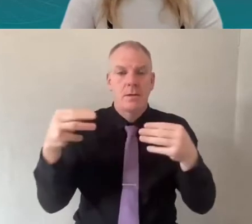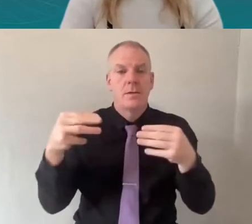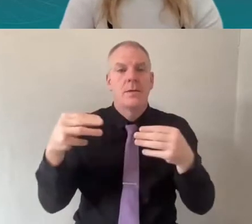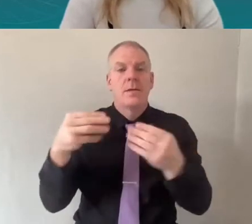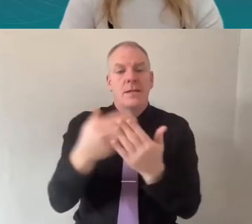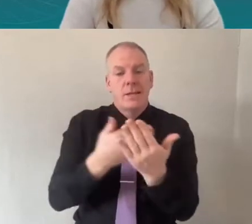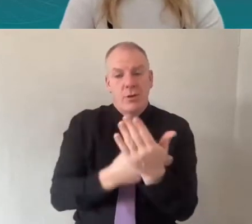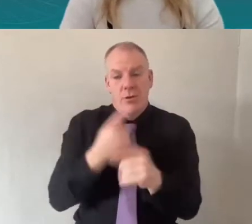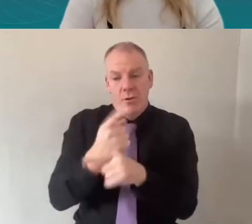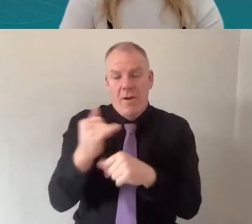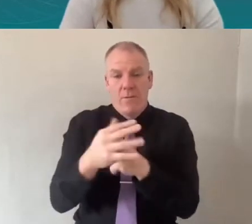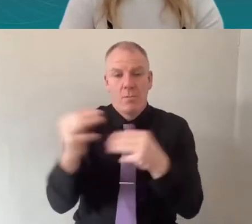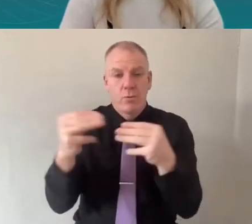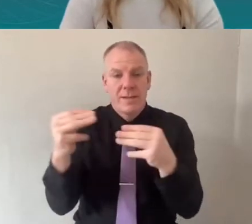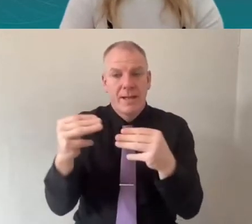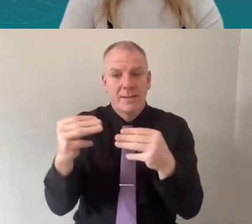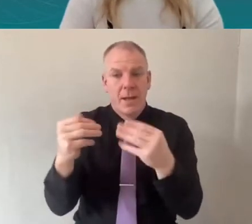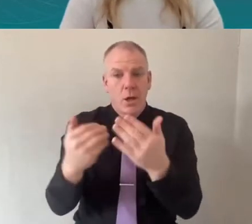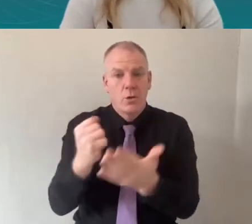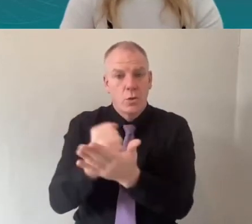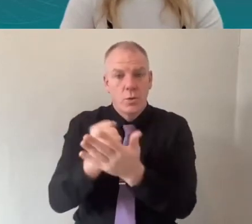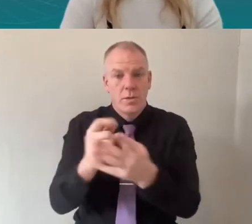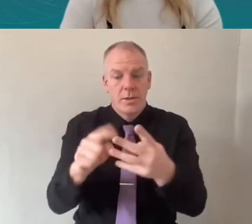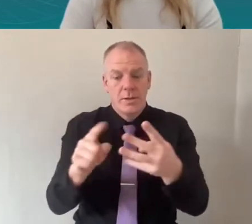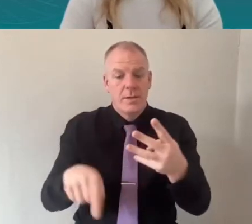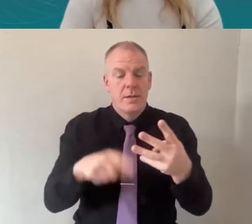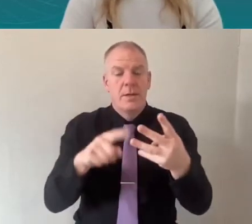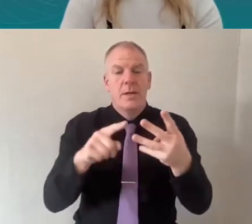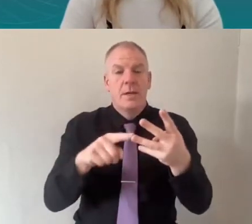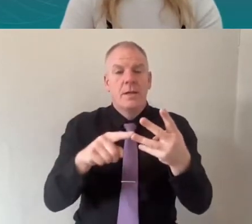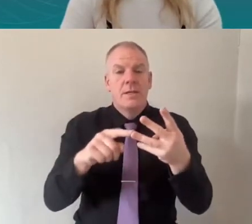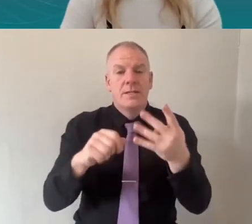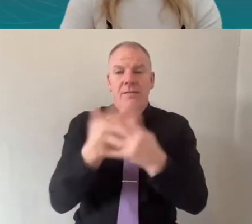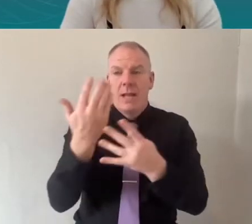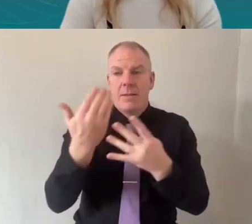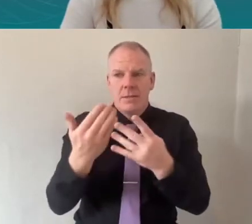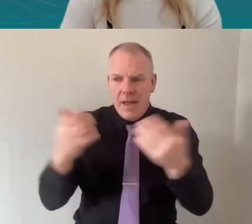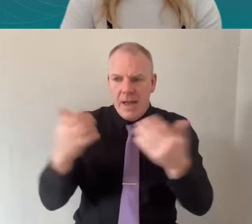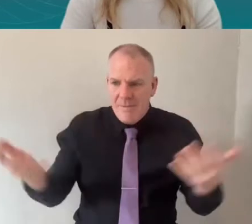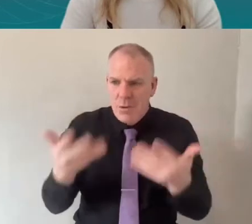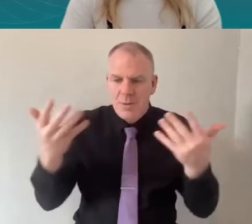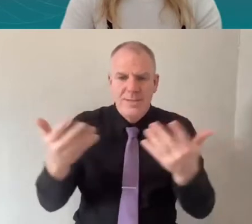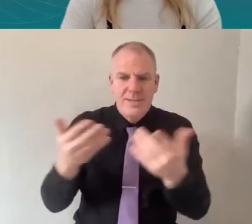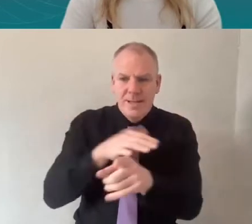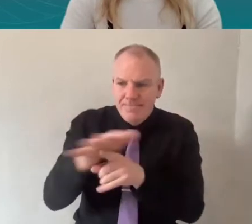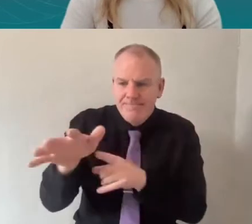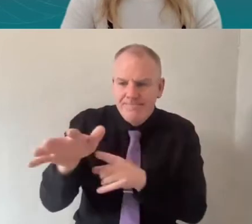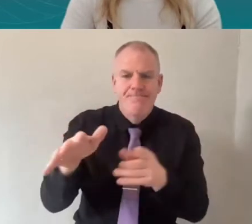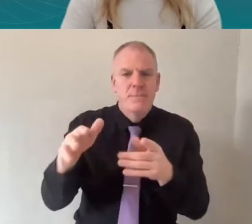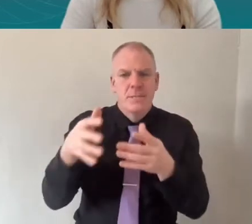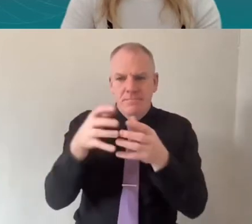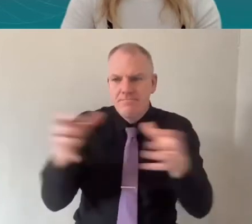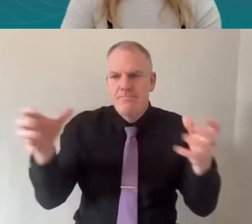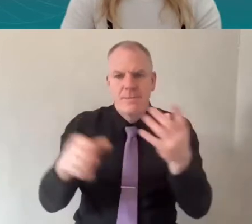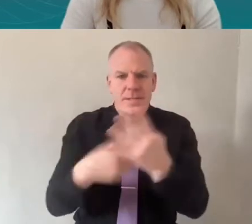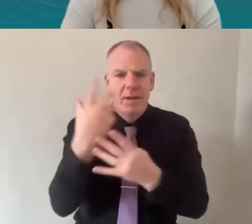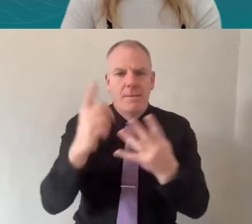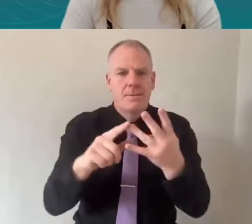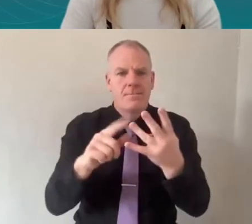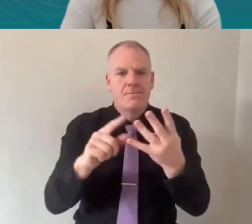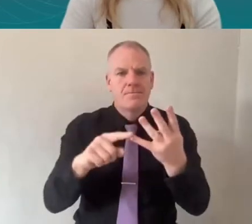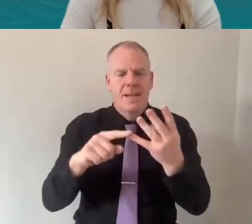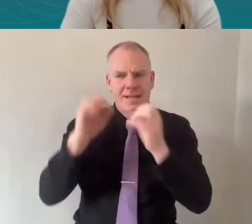learners, development, driving and stimulating provider development, and insight, publishing